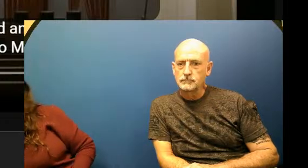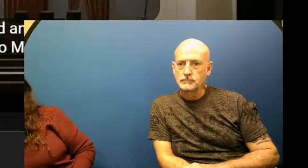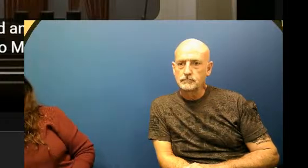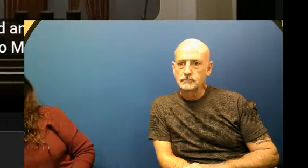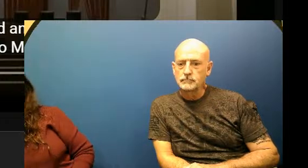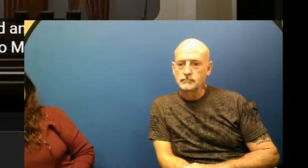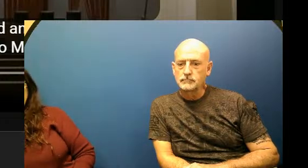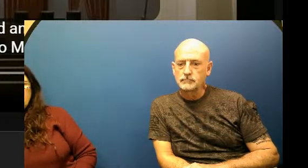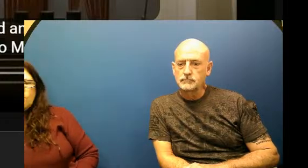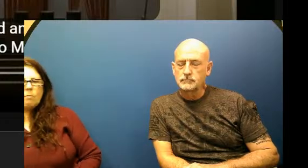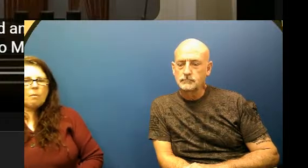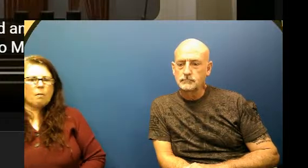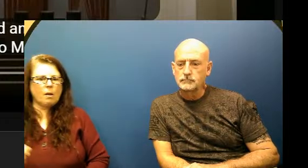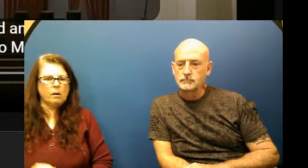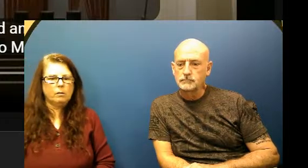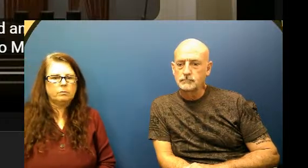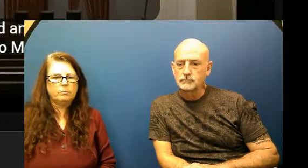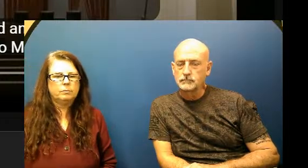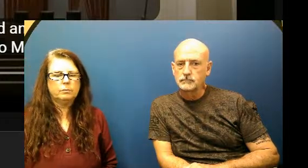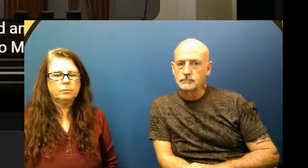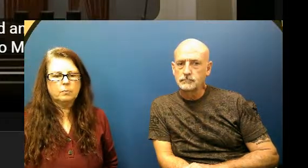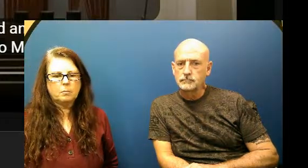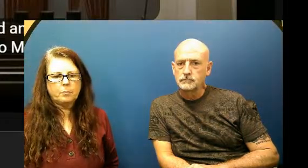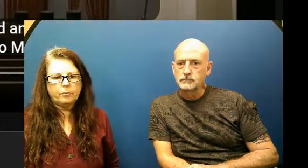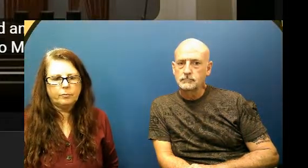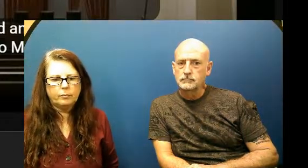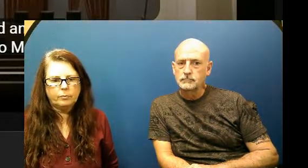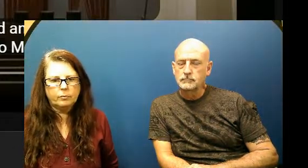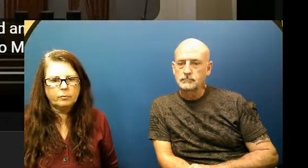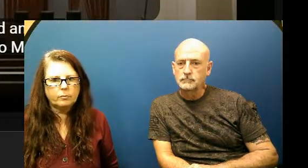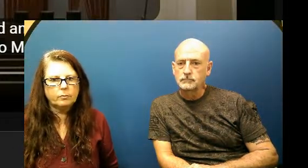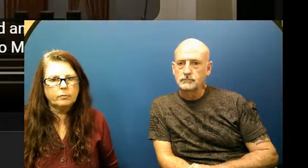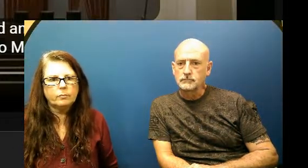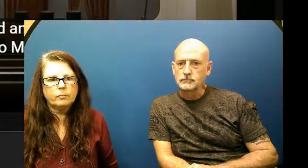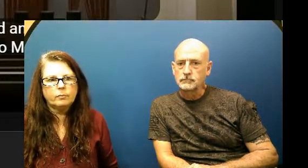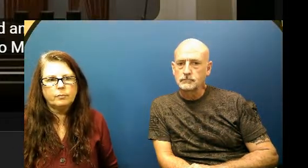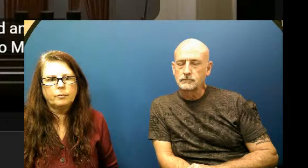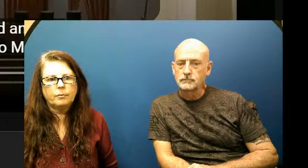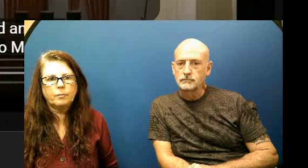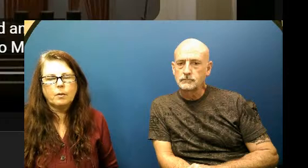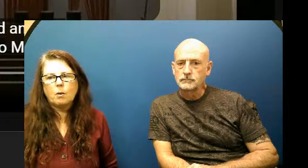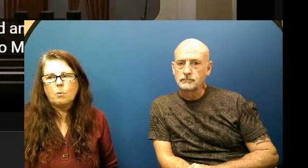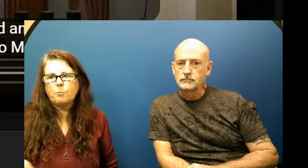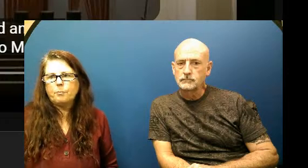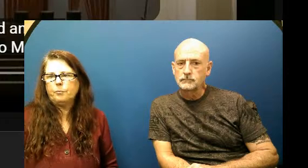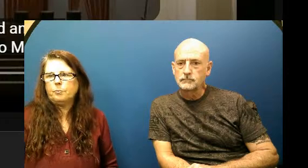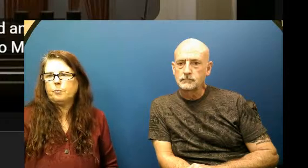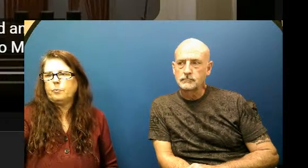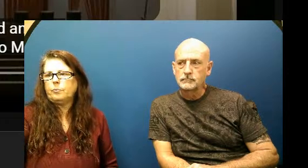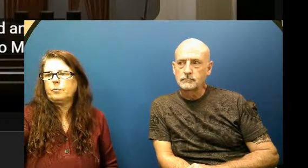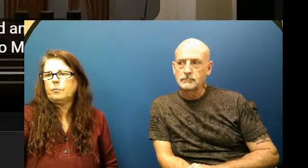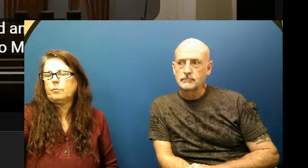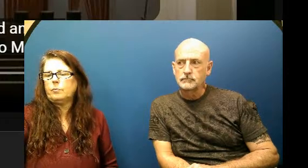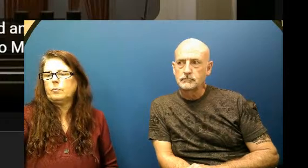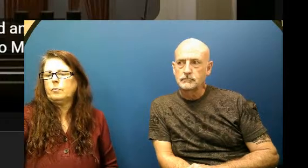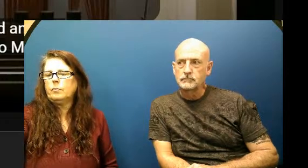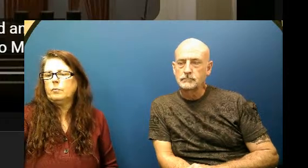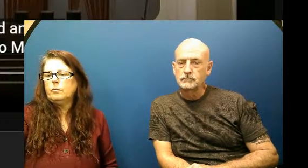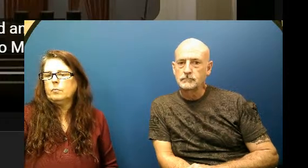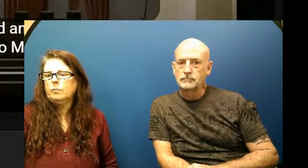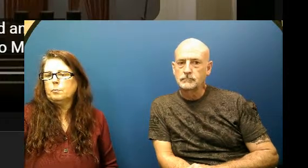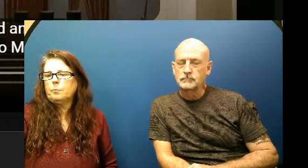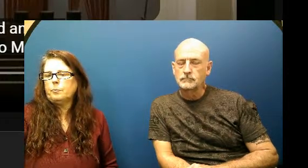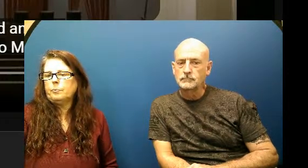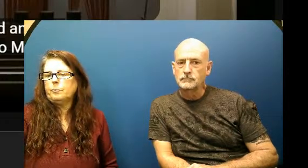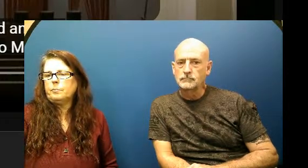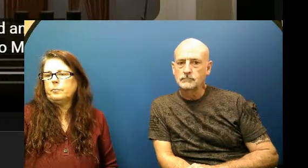kind of contrived corporate structure? Because it is a U.S. speaker I'll give you another example. AMC movie theaters used to be owned